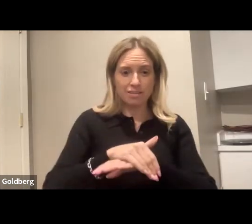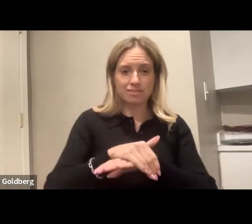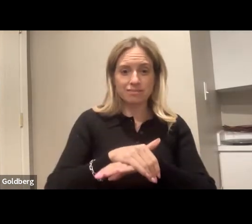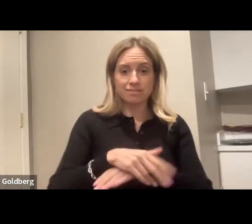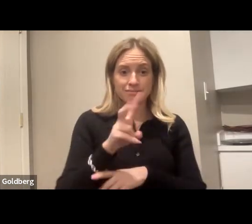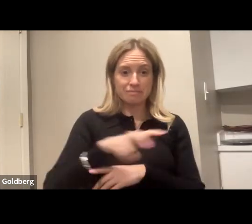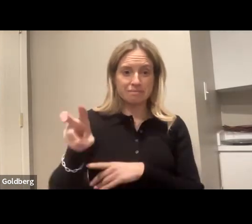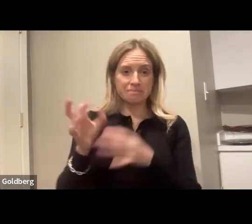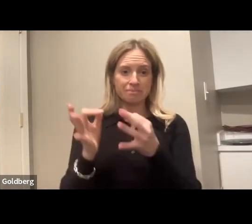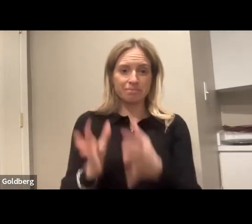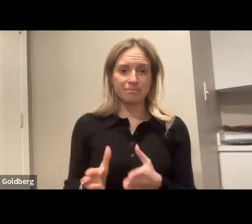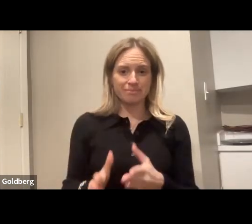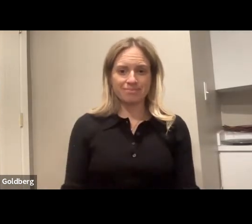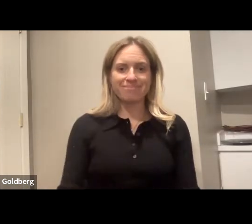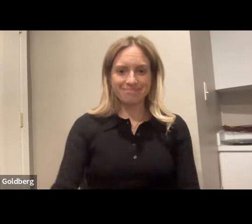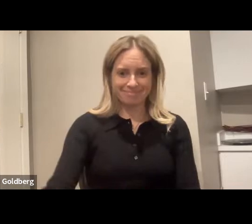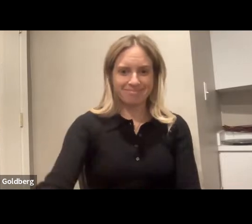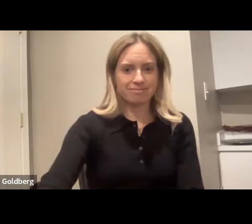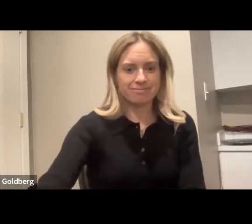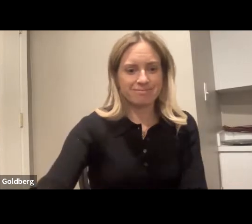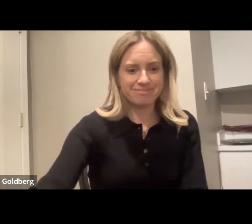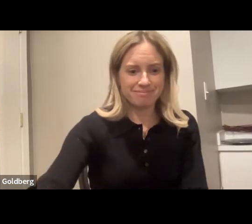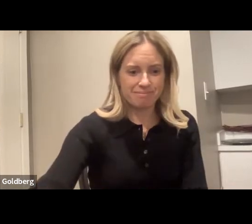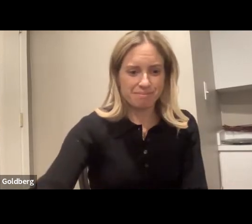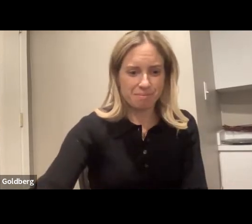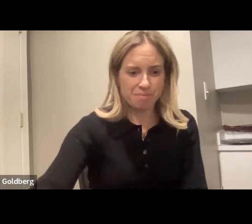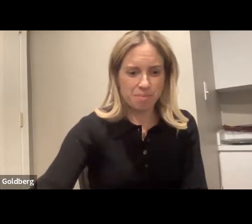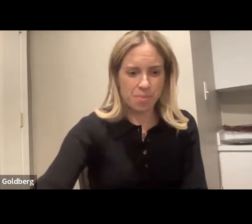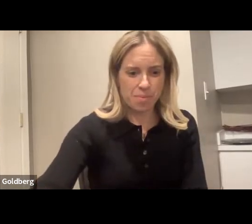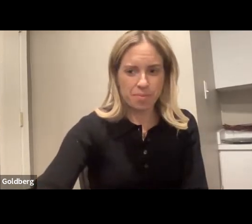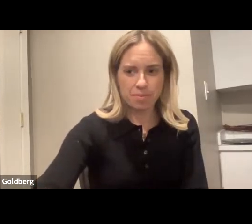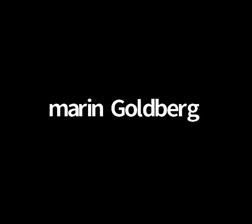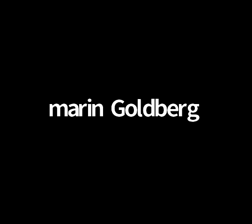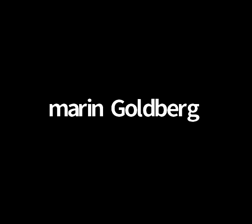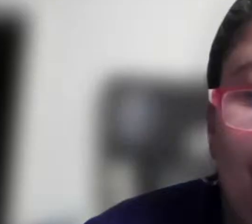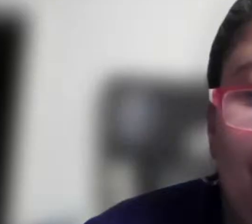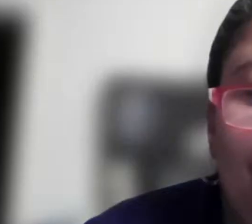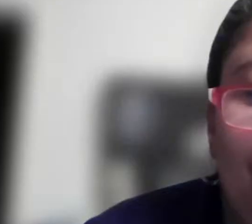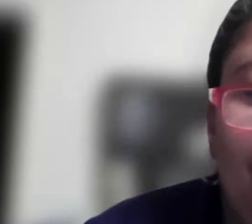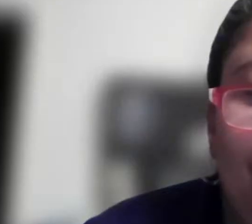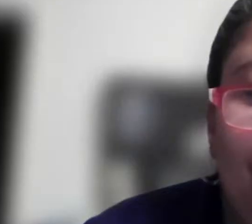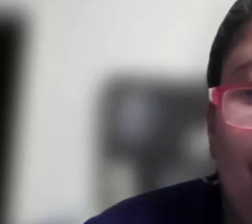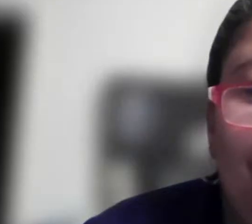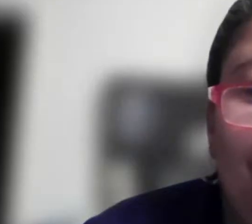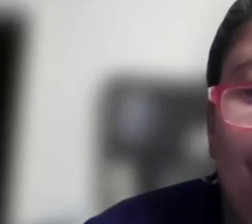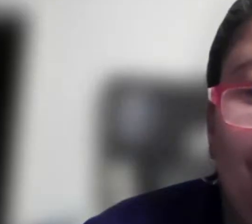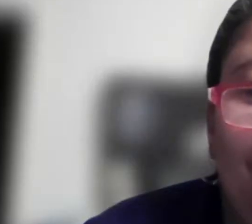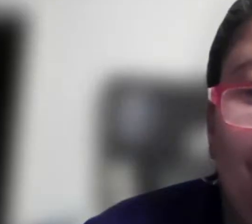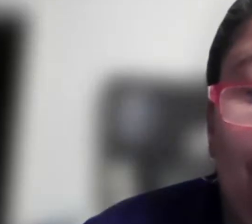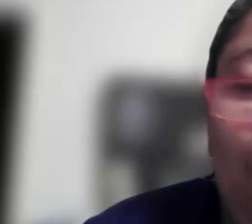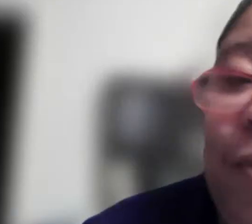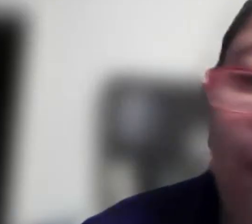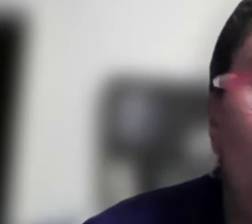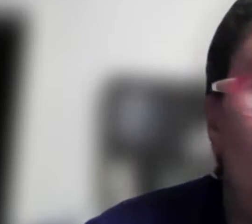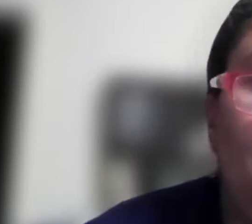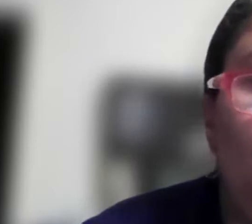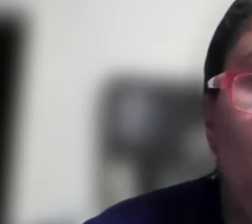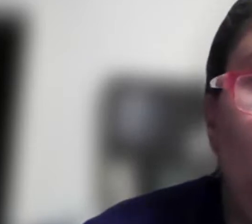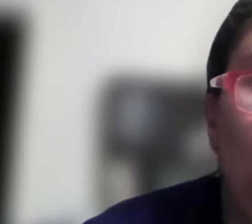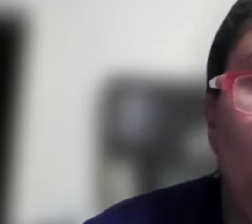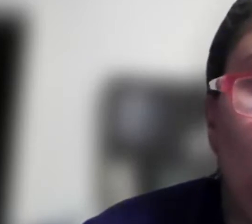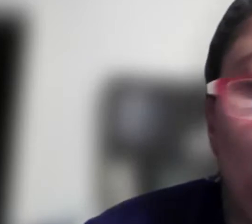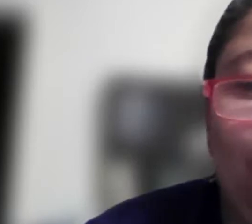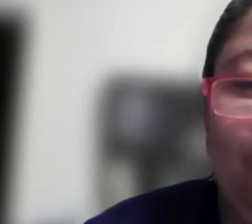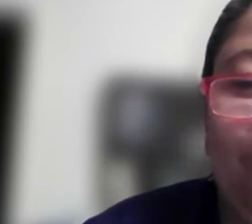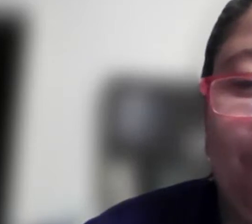believe. Sorry, I was trying to chime in with the 988, but you got it. Thank you. Okay, Ms. Teamwork Buxell. makes the